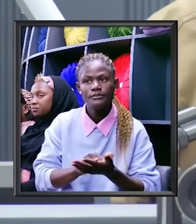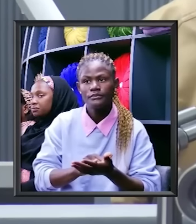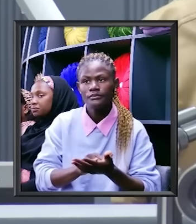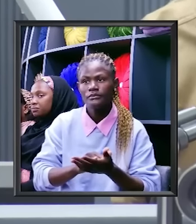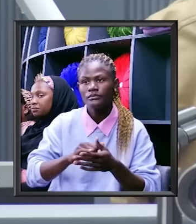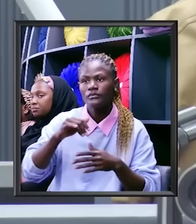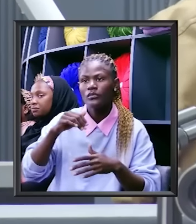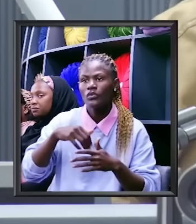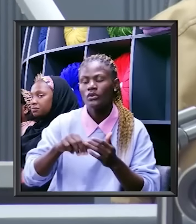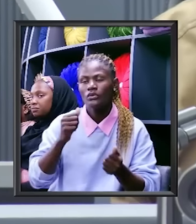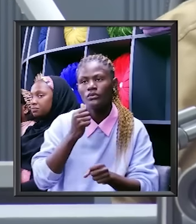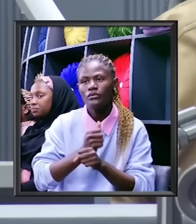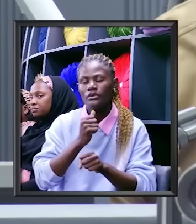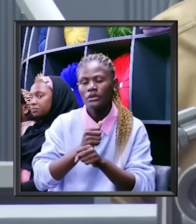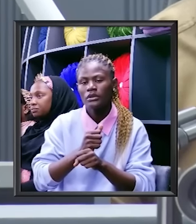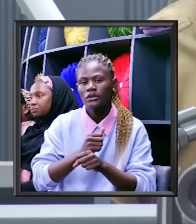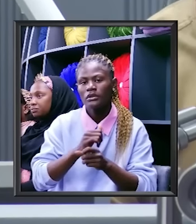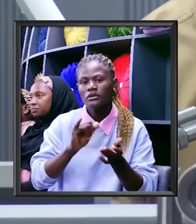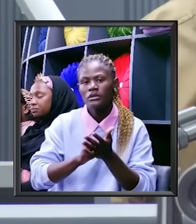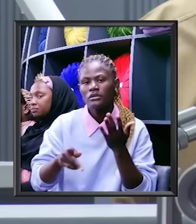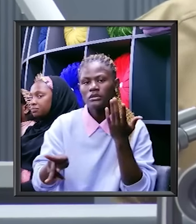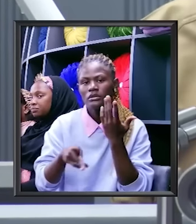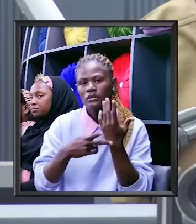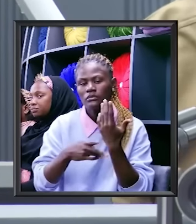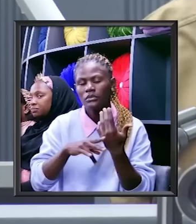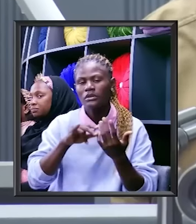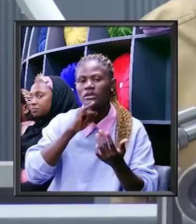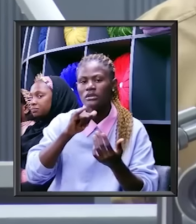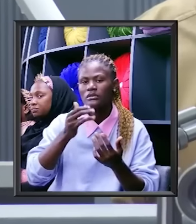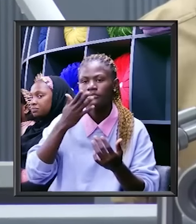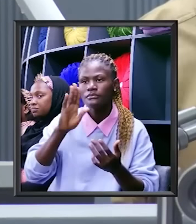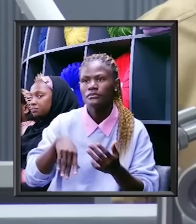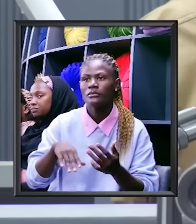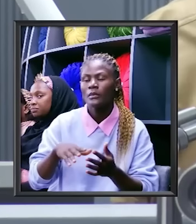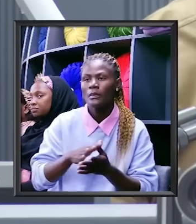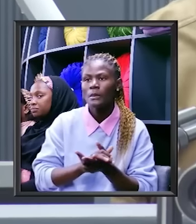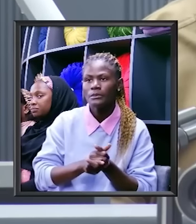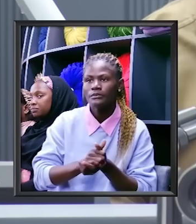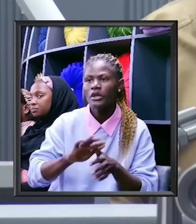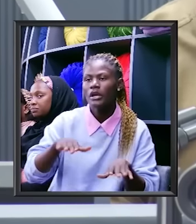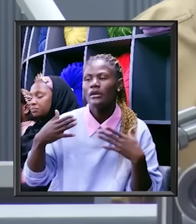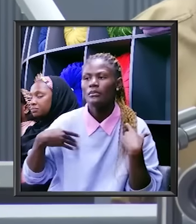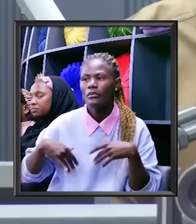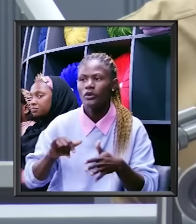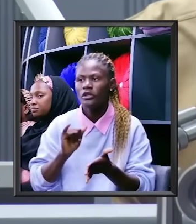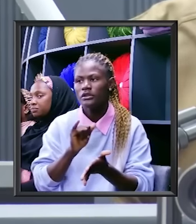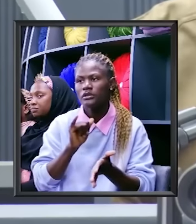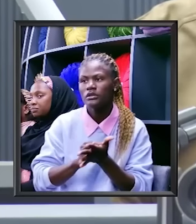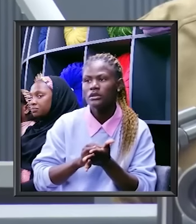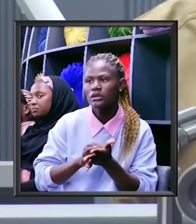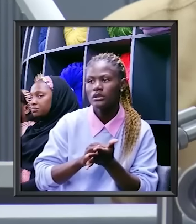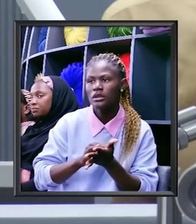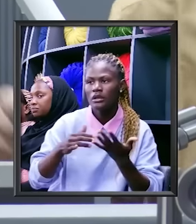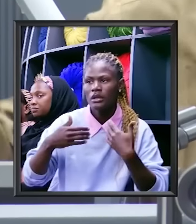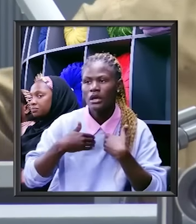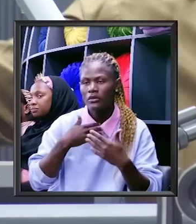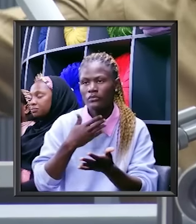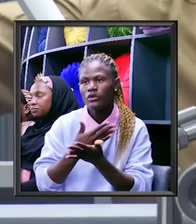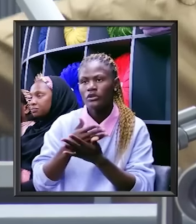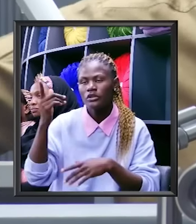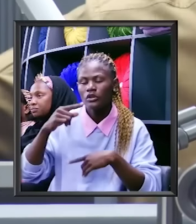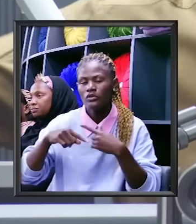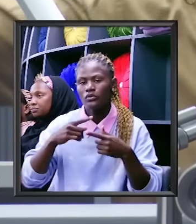say the bank don't they compromised make no person go anyone will get money at all there if not for ATM machine they make